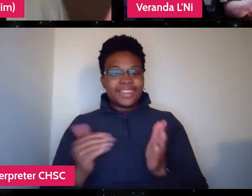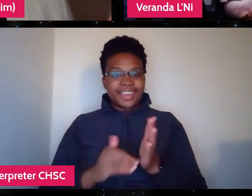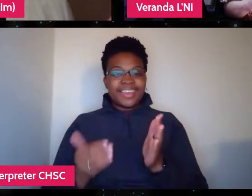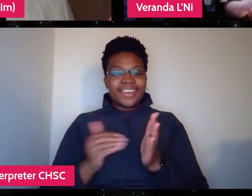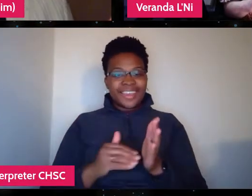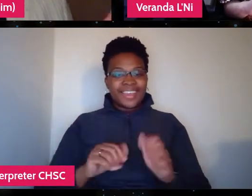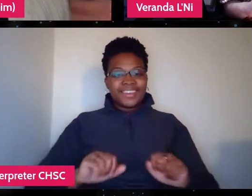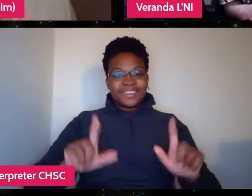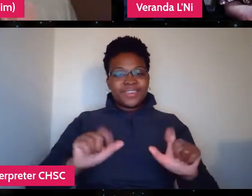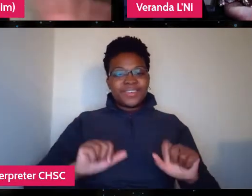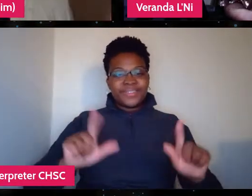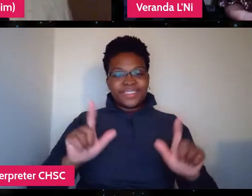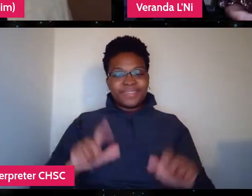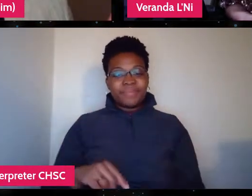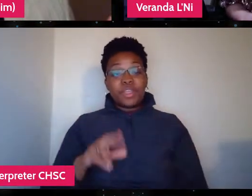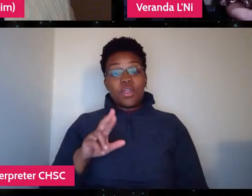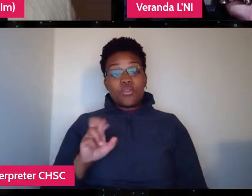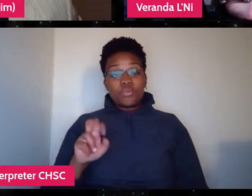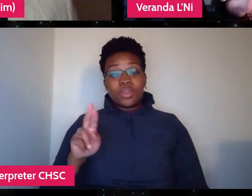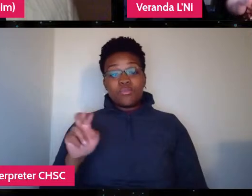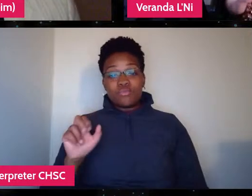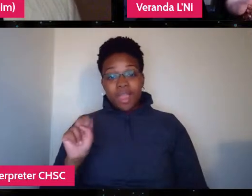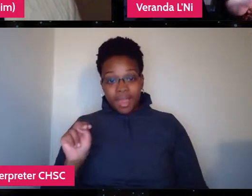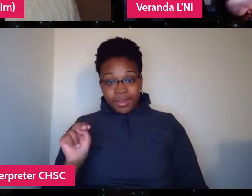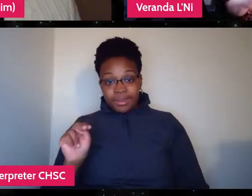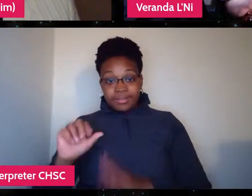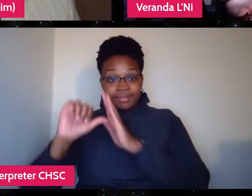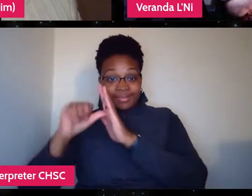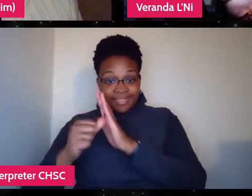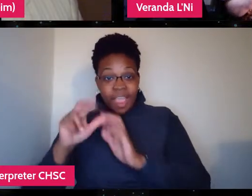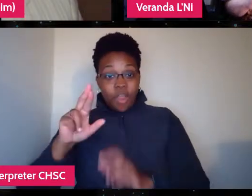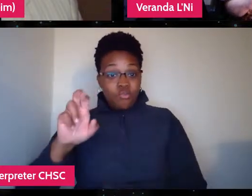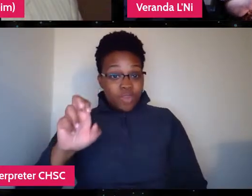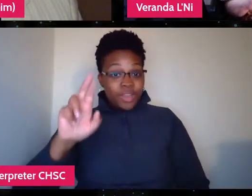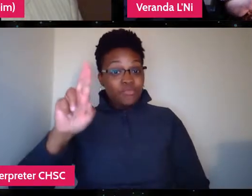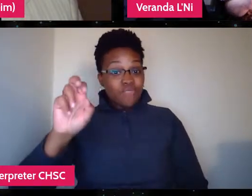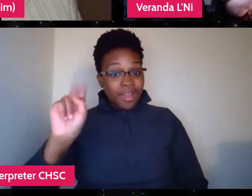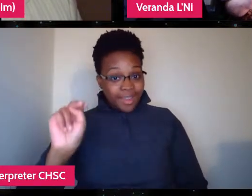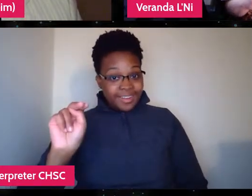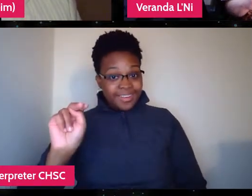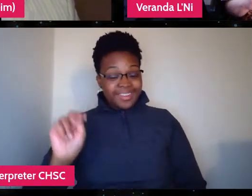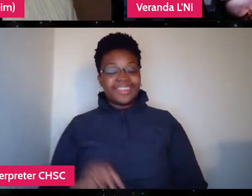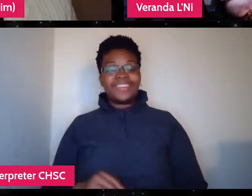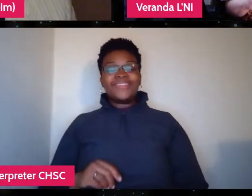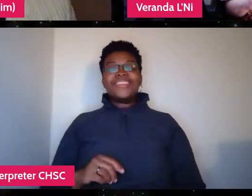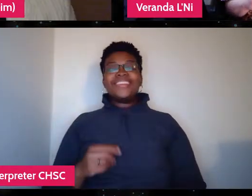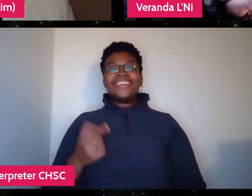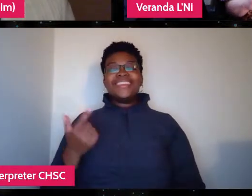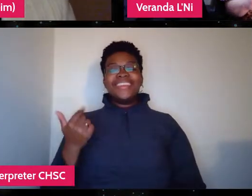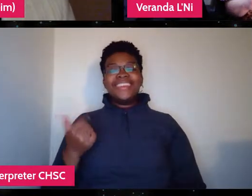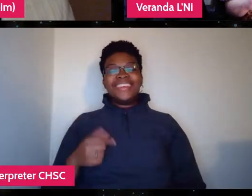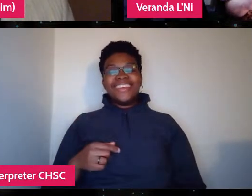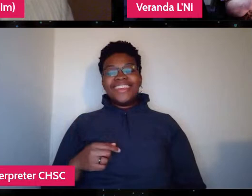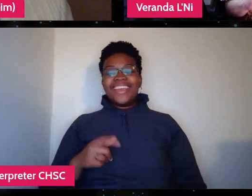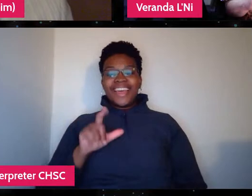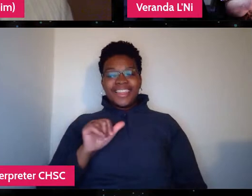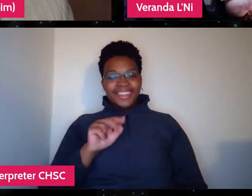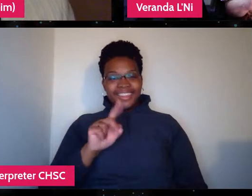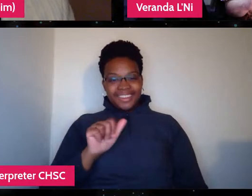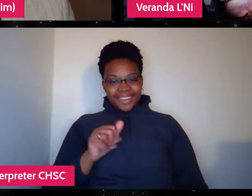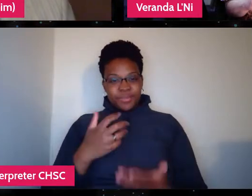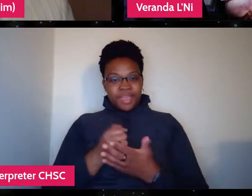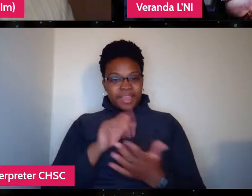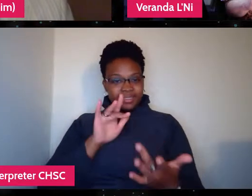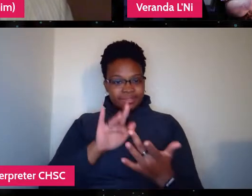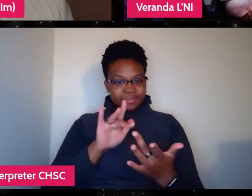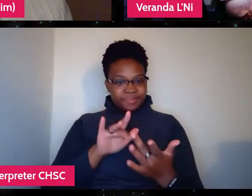reruns, I want to just specify. I was yeah. But Linda, we got a hold of her, and she really, the